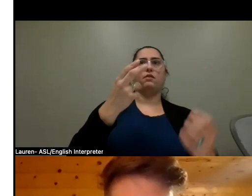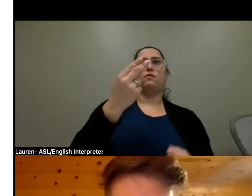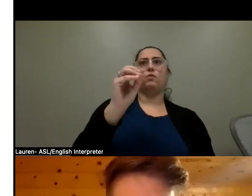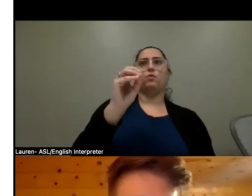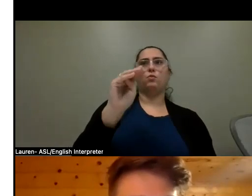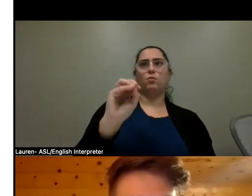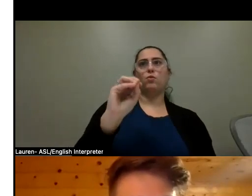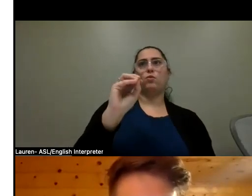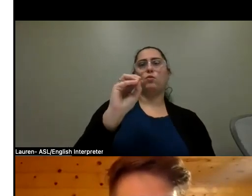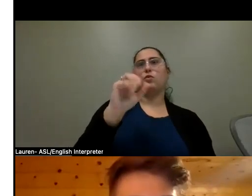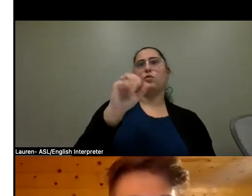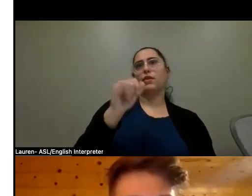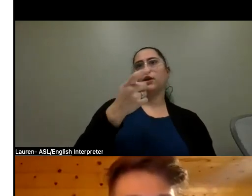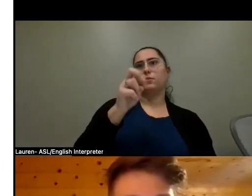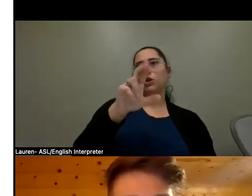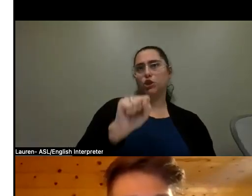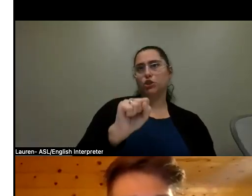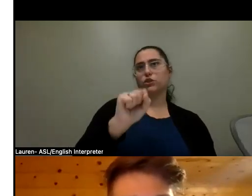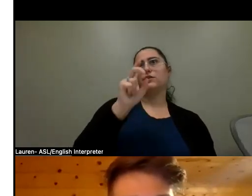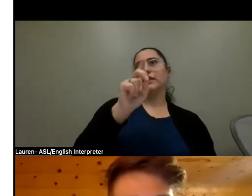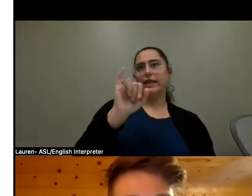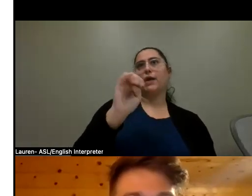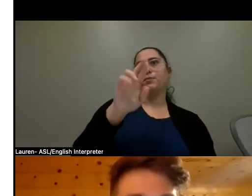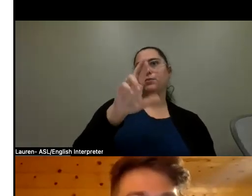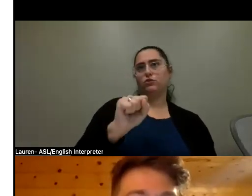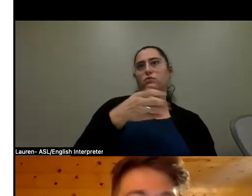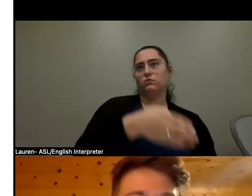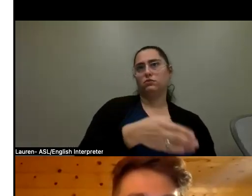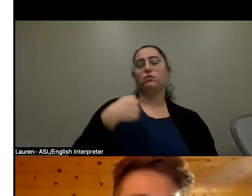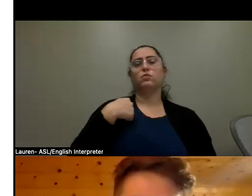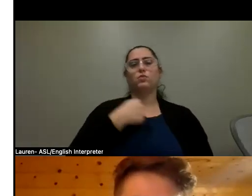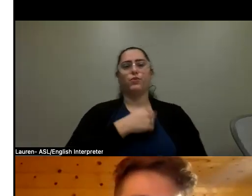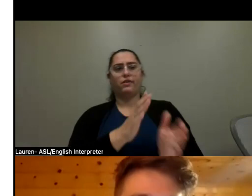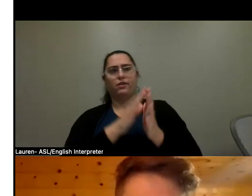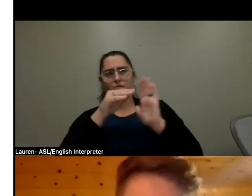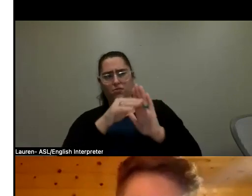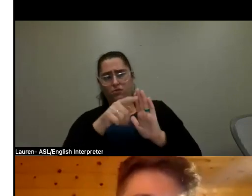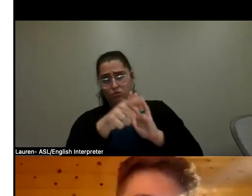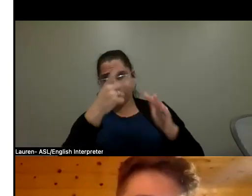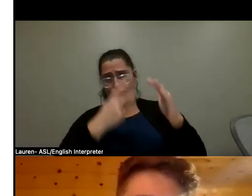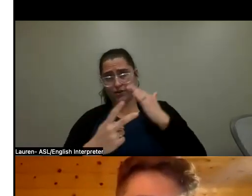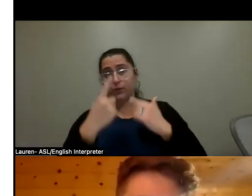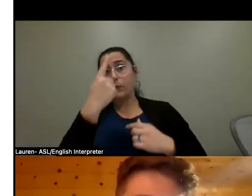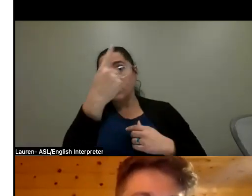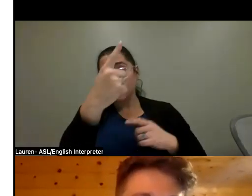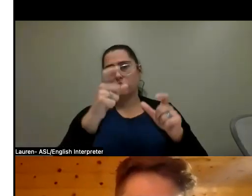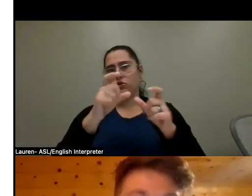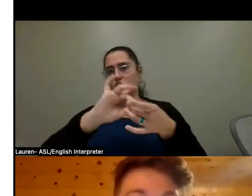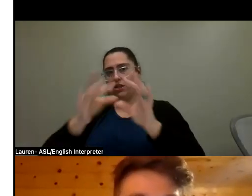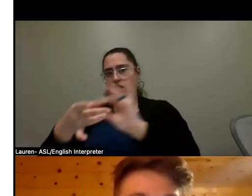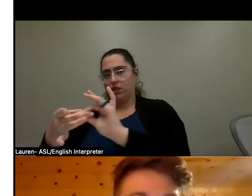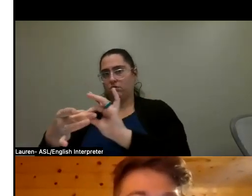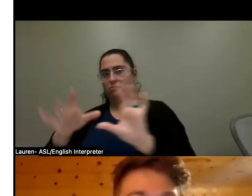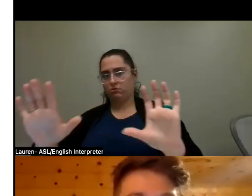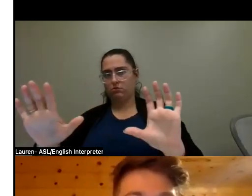homo-dimers, homo-oligomers, and we are asking for the model to only predict one single chain that we clustered in the context of